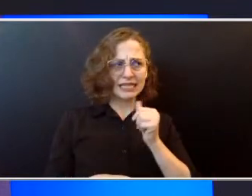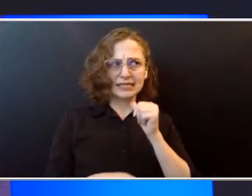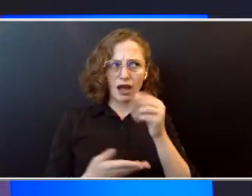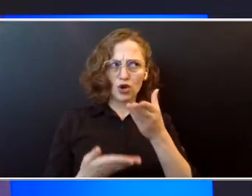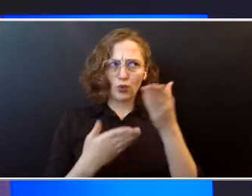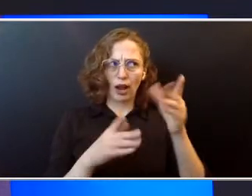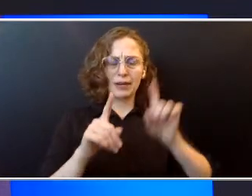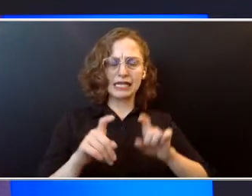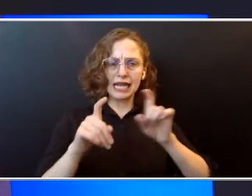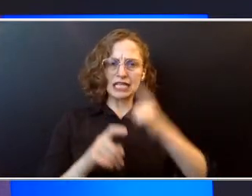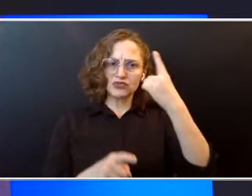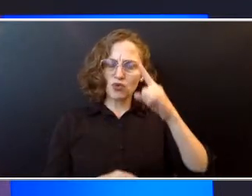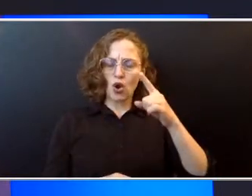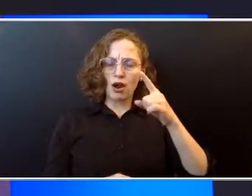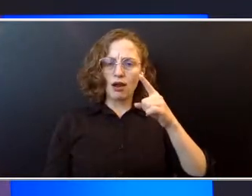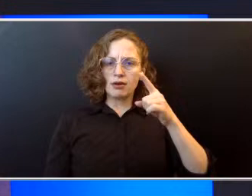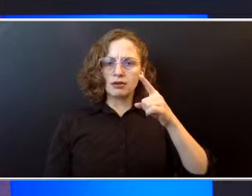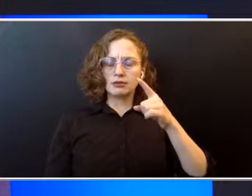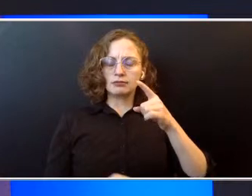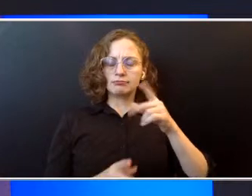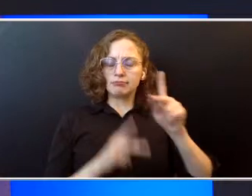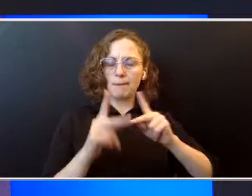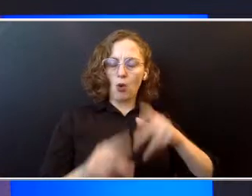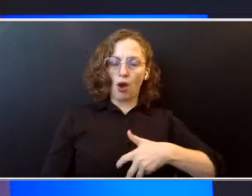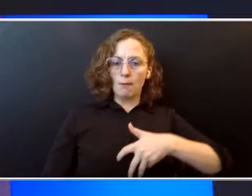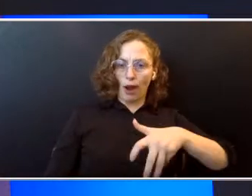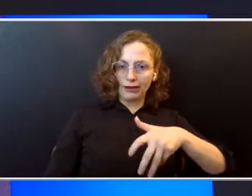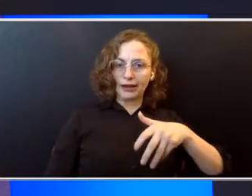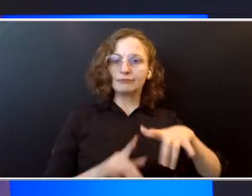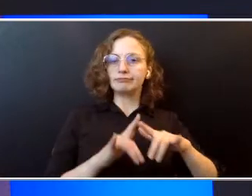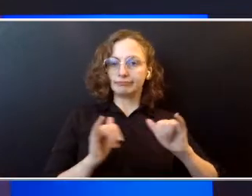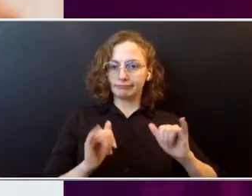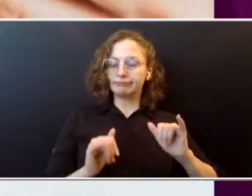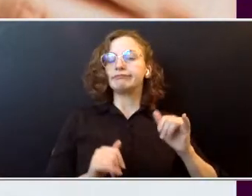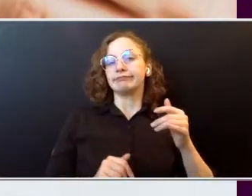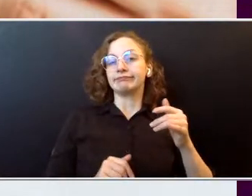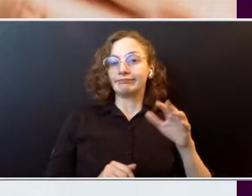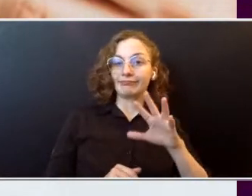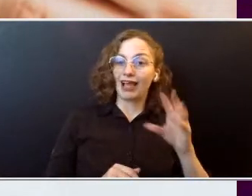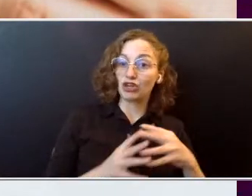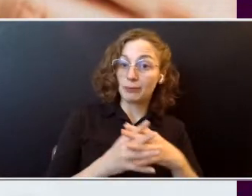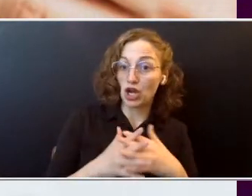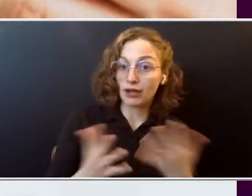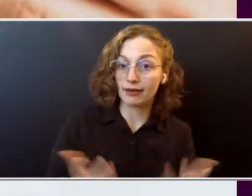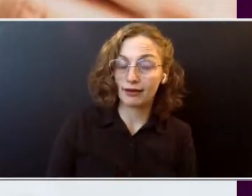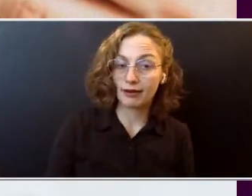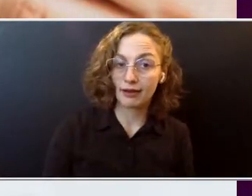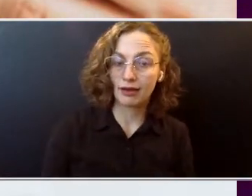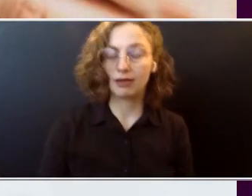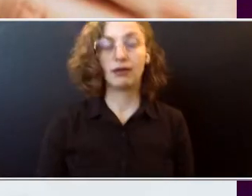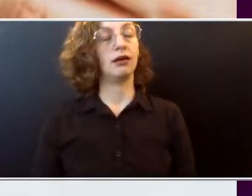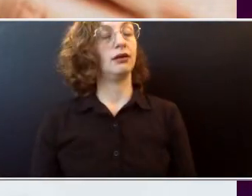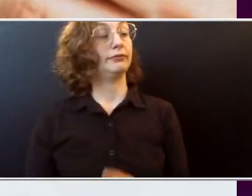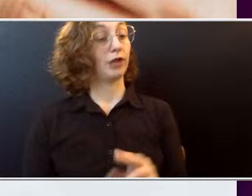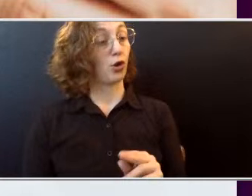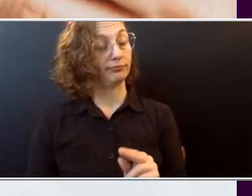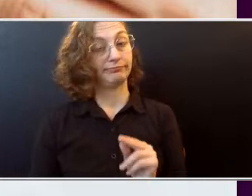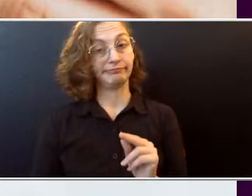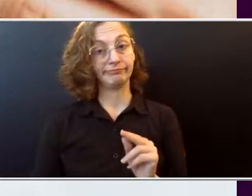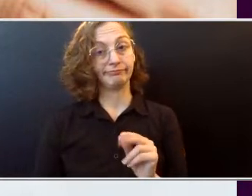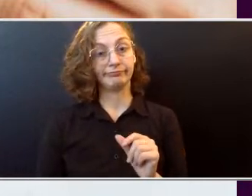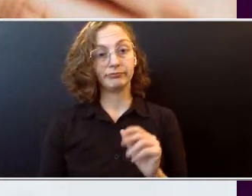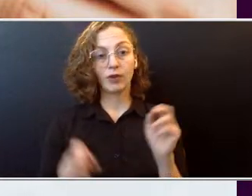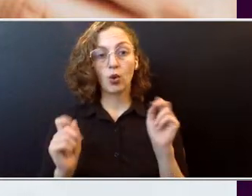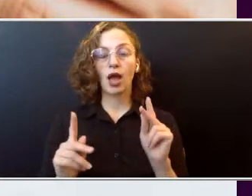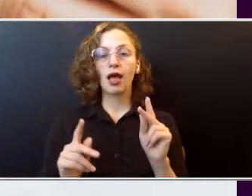Not necessarily, no. It's not. Okay, well, we love getting our viewer questions because we're already getting quite a few of them. Make sure you luckily, Aubrey does not have